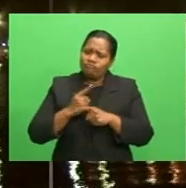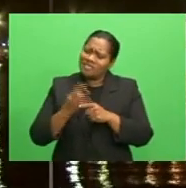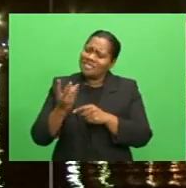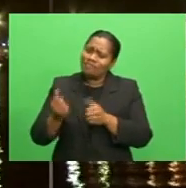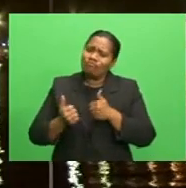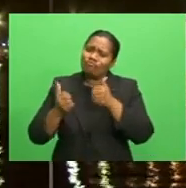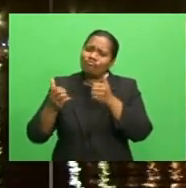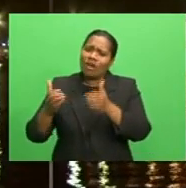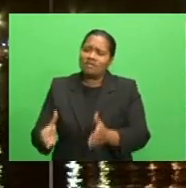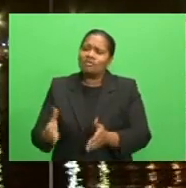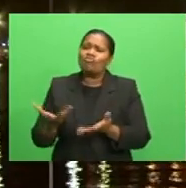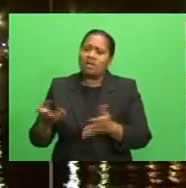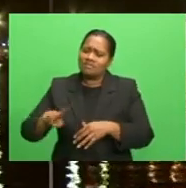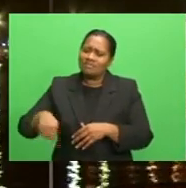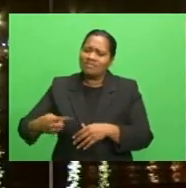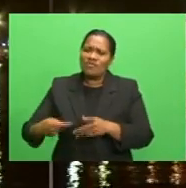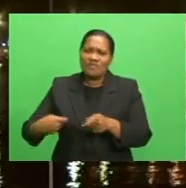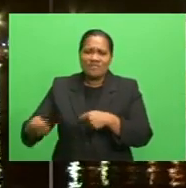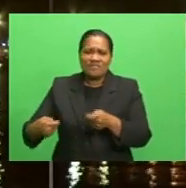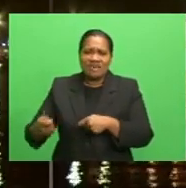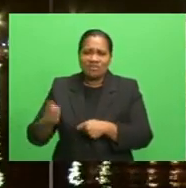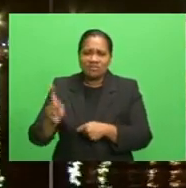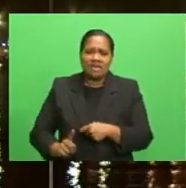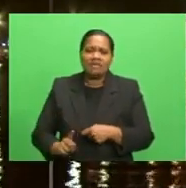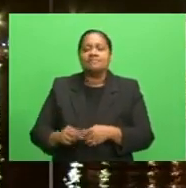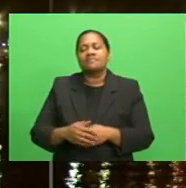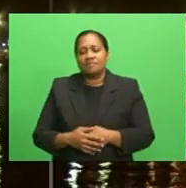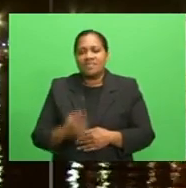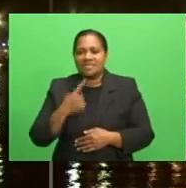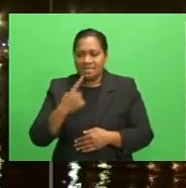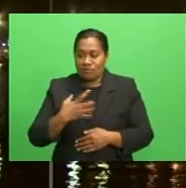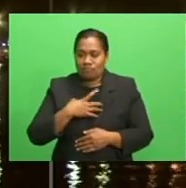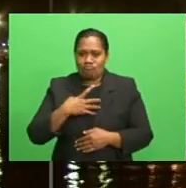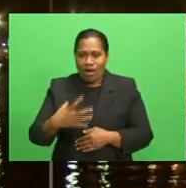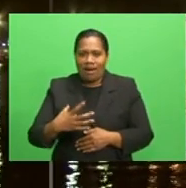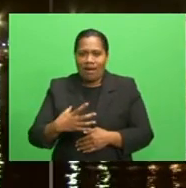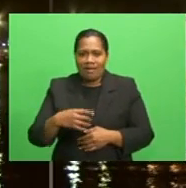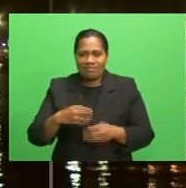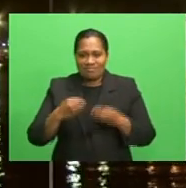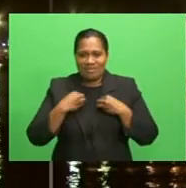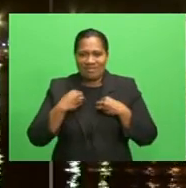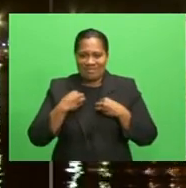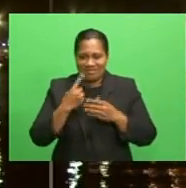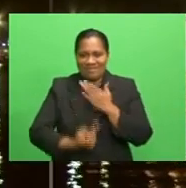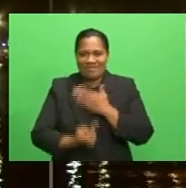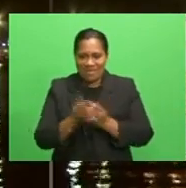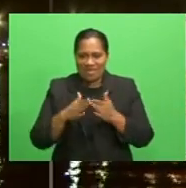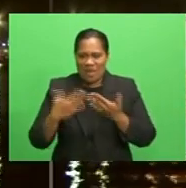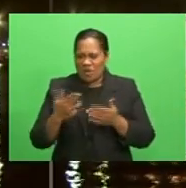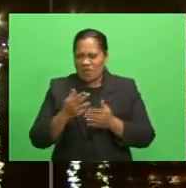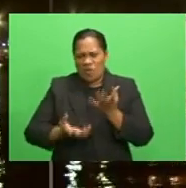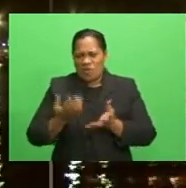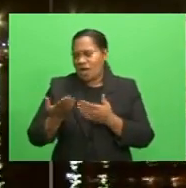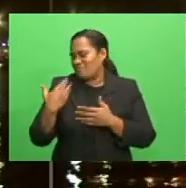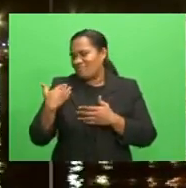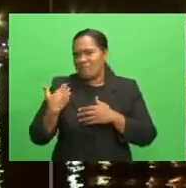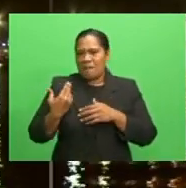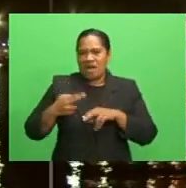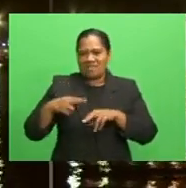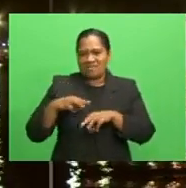who were making more runs compared to the last few months. Kelly Vadala reports the taxi base has more than 100 drivers who are all still